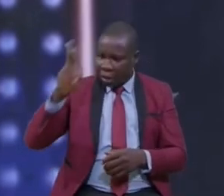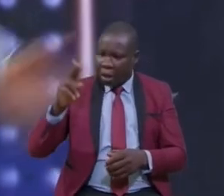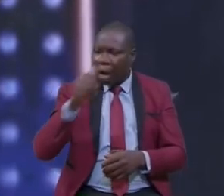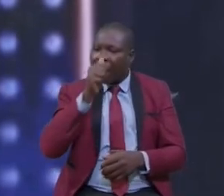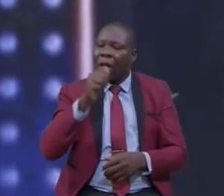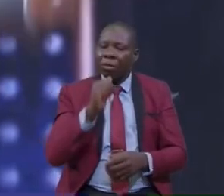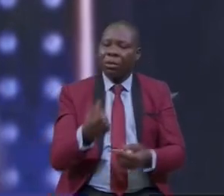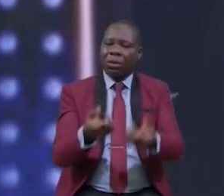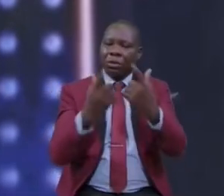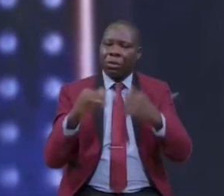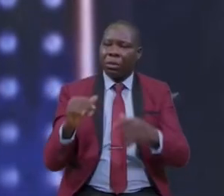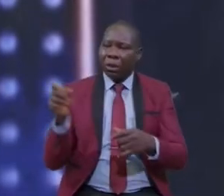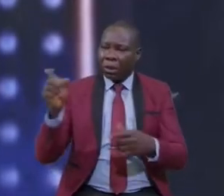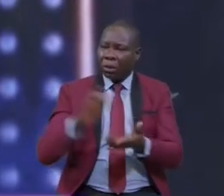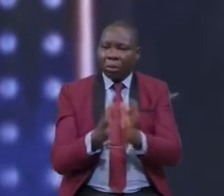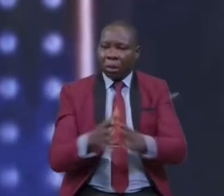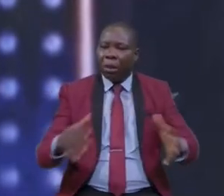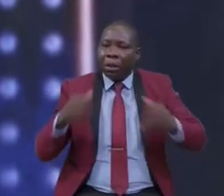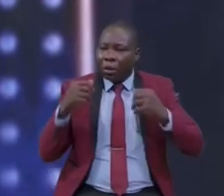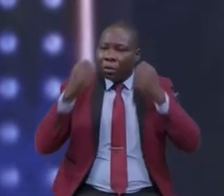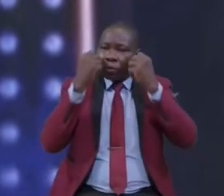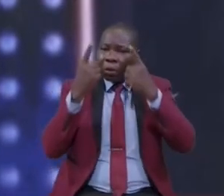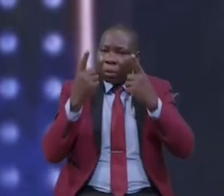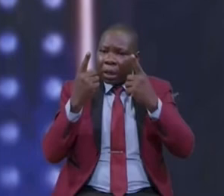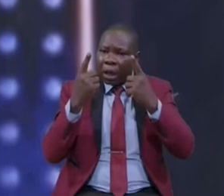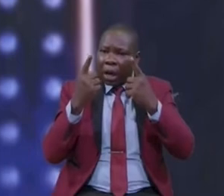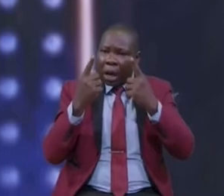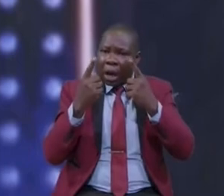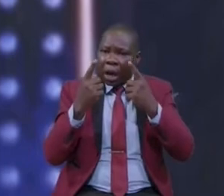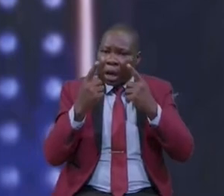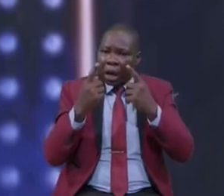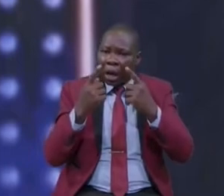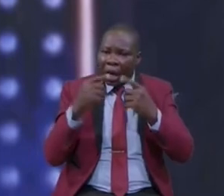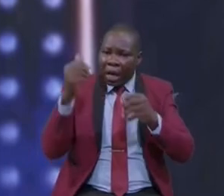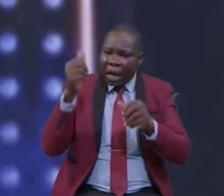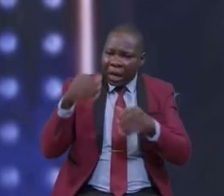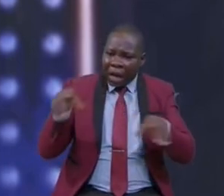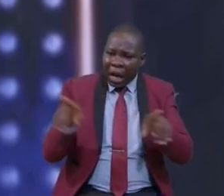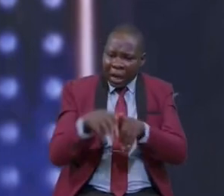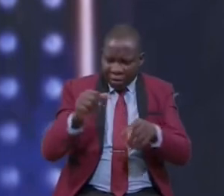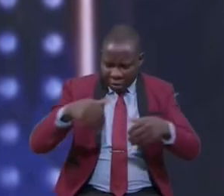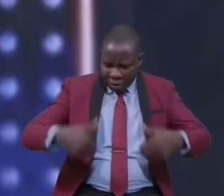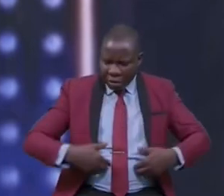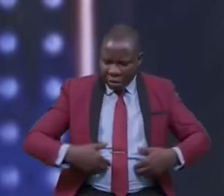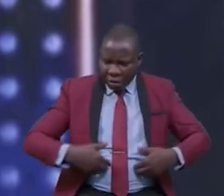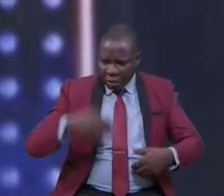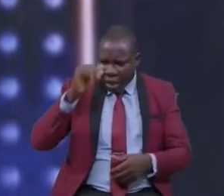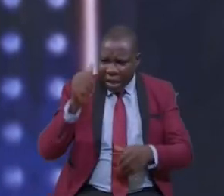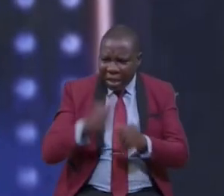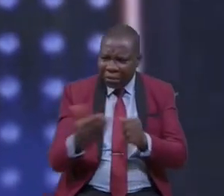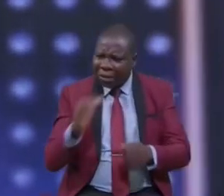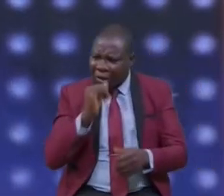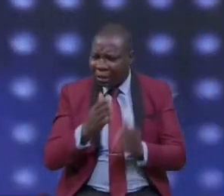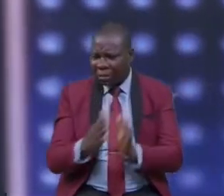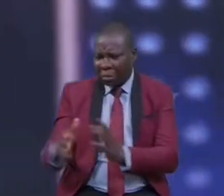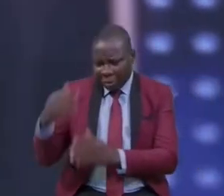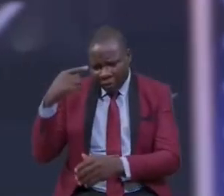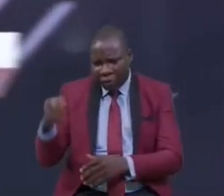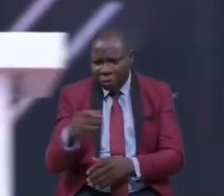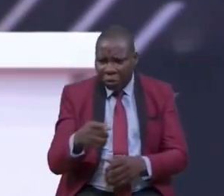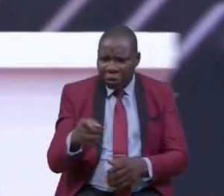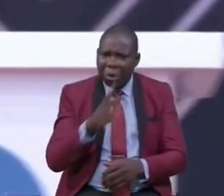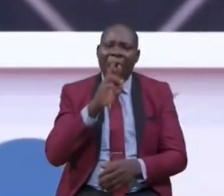said, "Everything is set for you. When are you coming?" And I said, "I'm not coming, that I have another